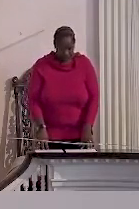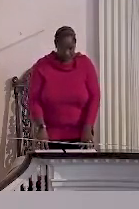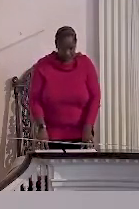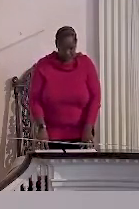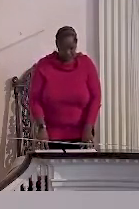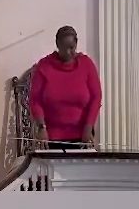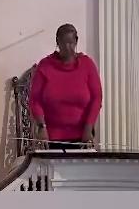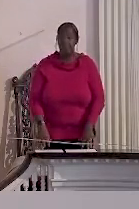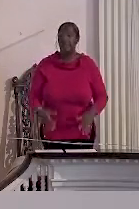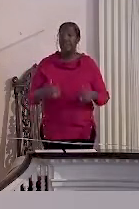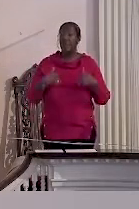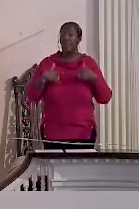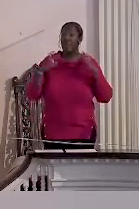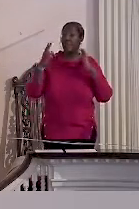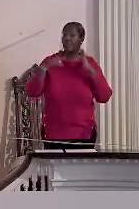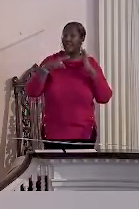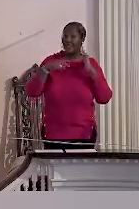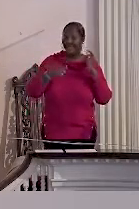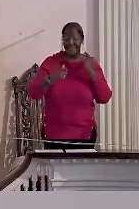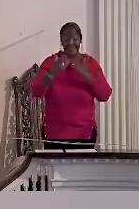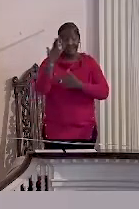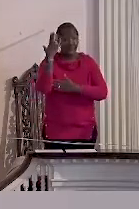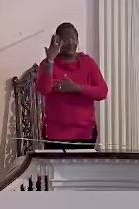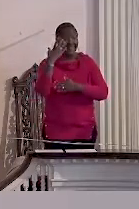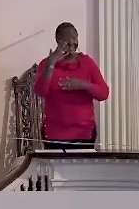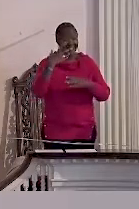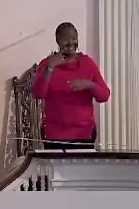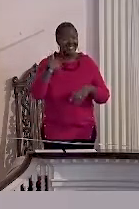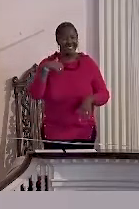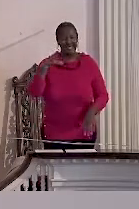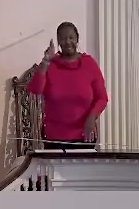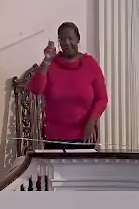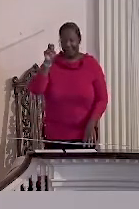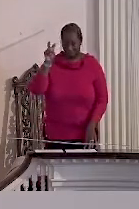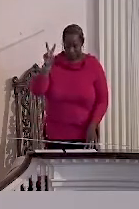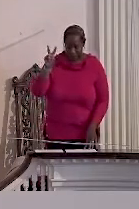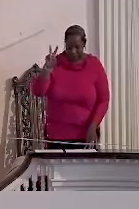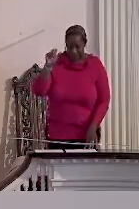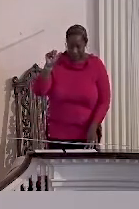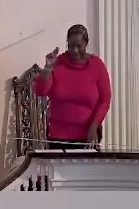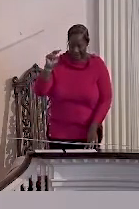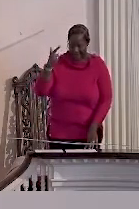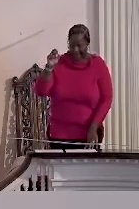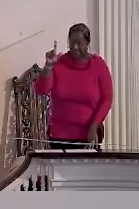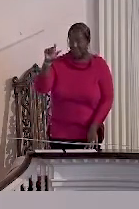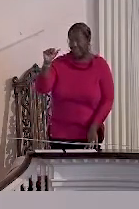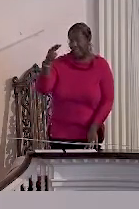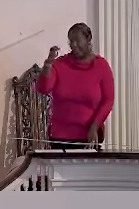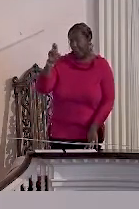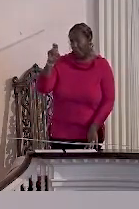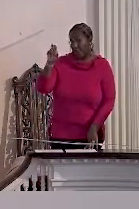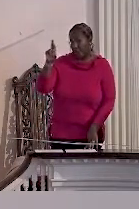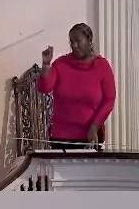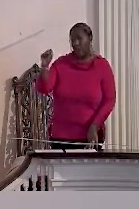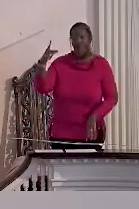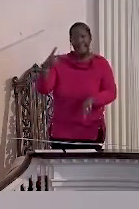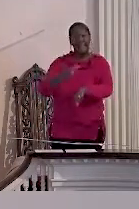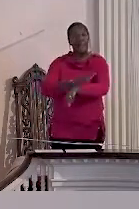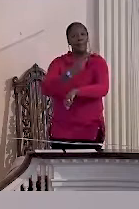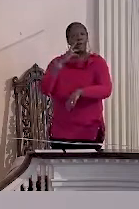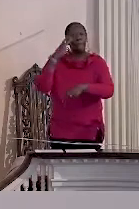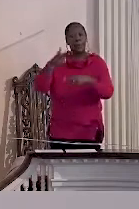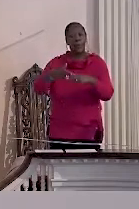Our reading this morning is by the Reverend Angela Herrera, and it's a poem called In the